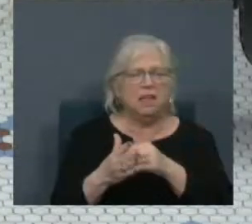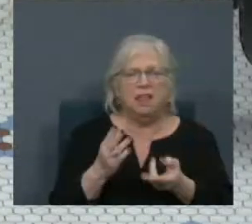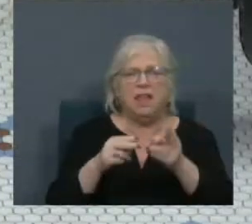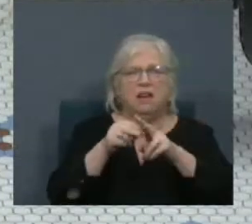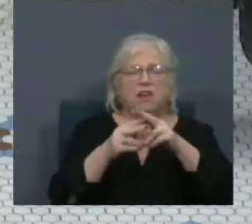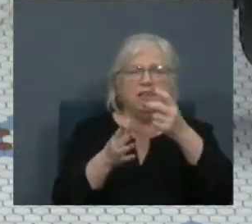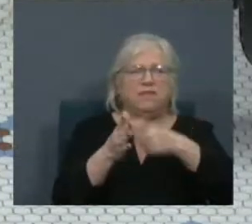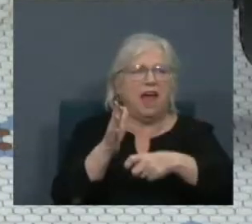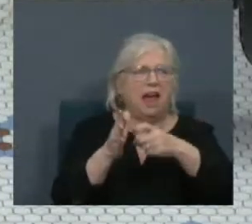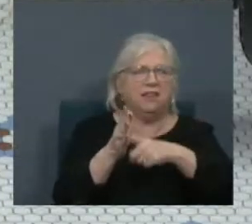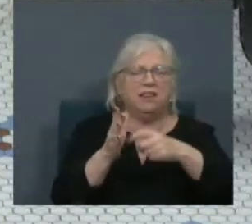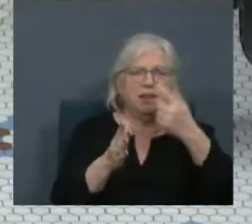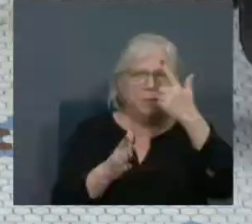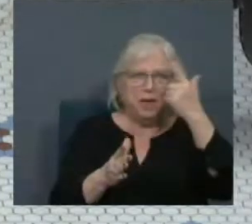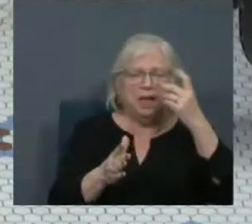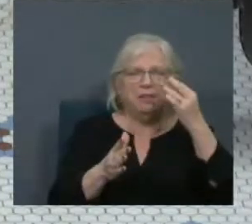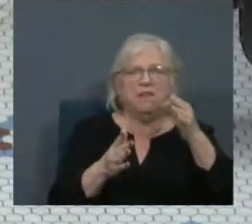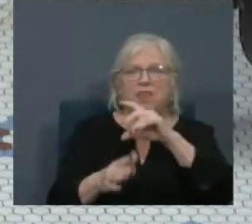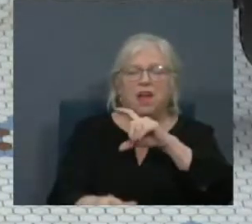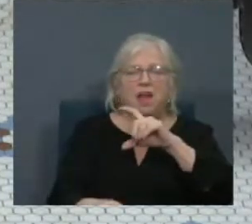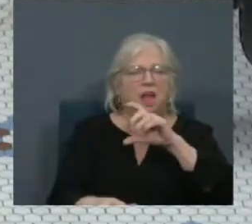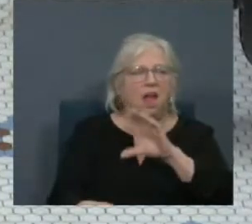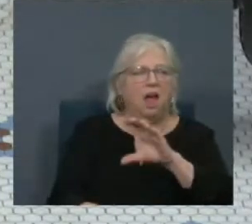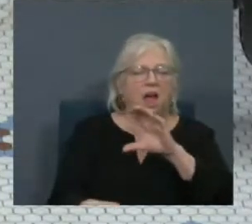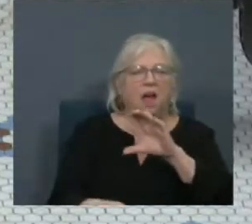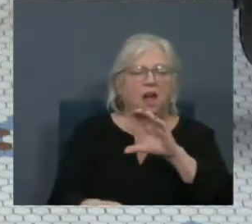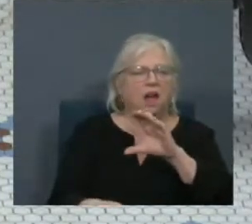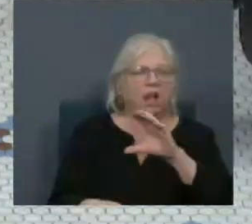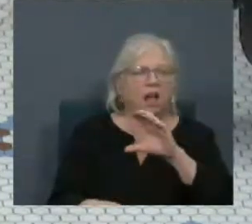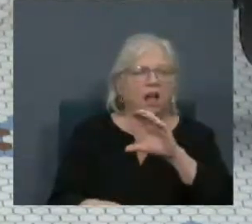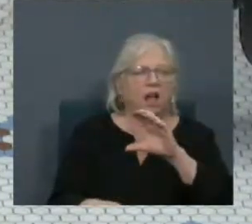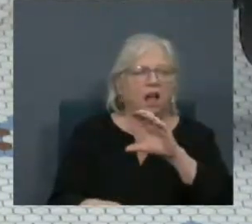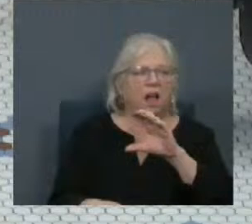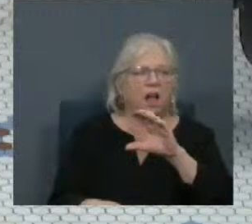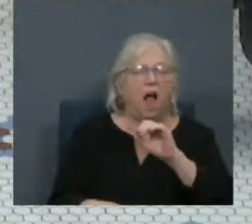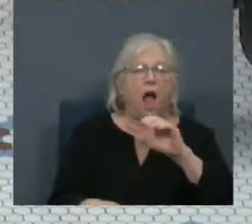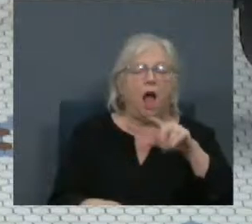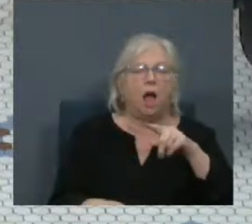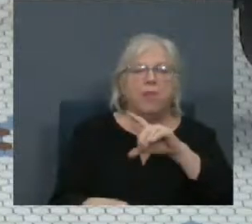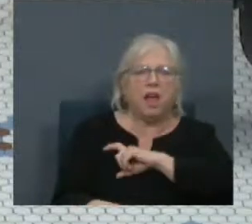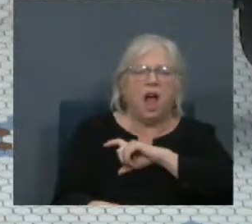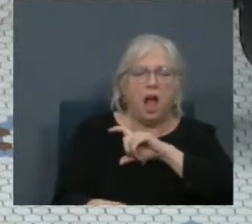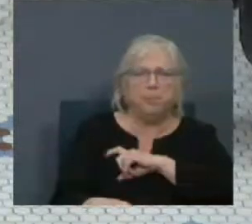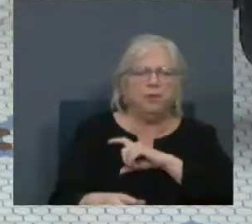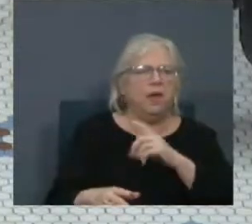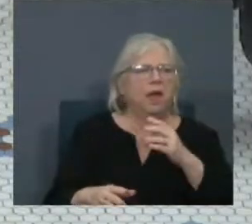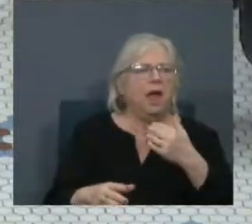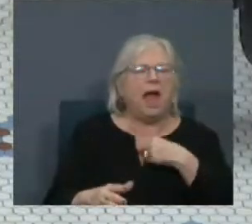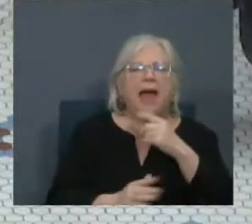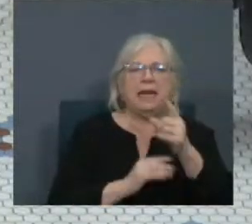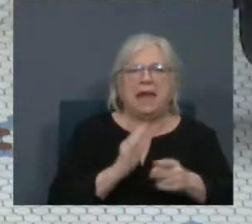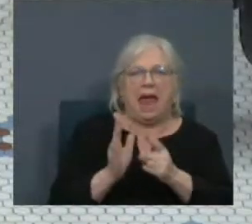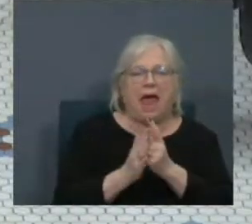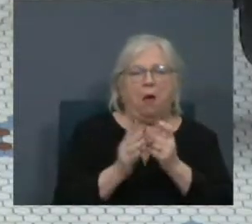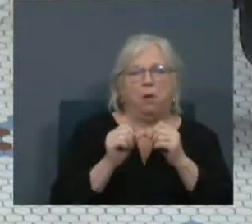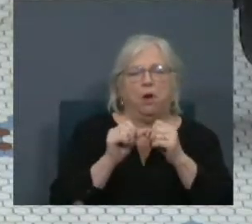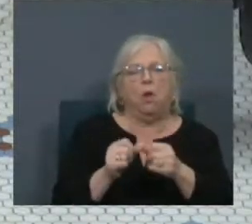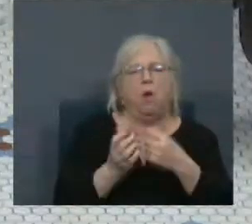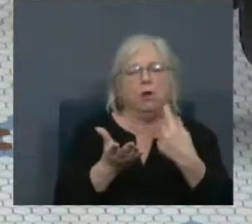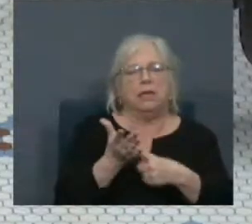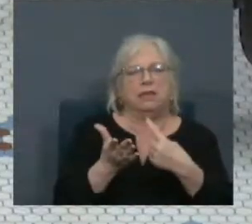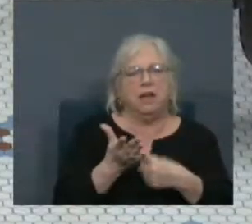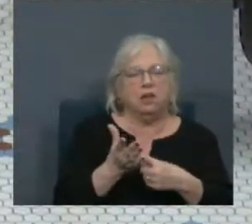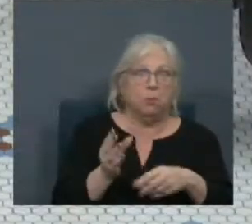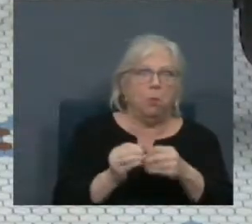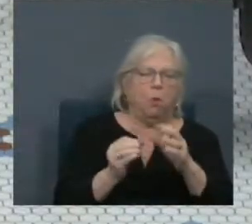increase of taxes because of the cops. The sole reason being the cops. I had an hour-long discussion, or